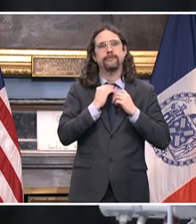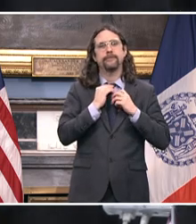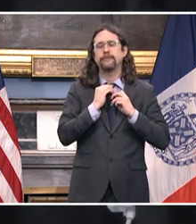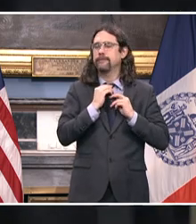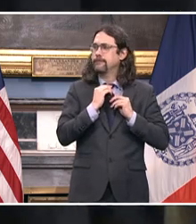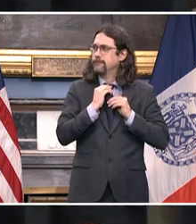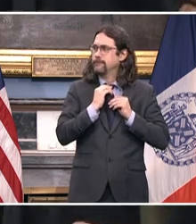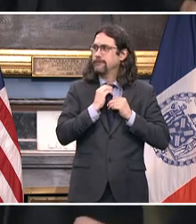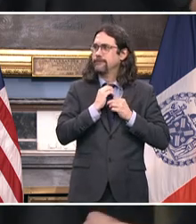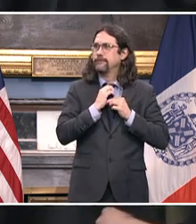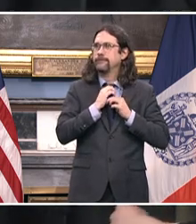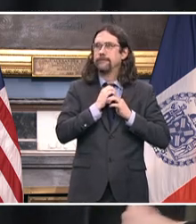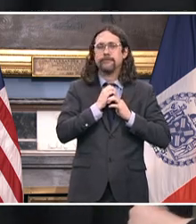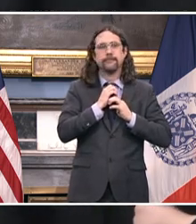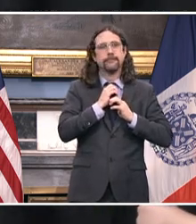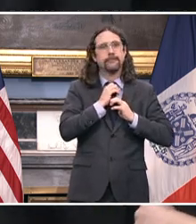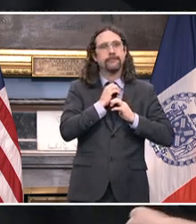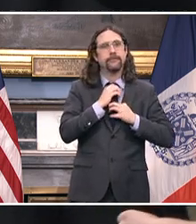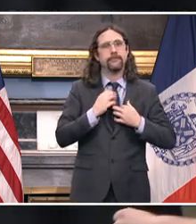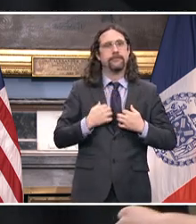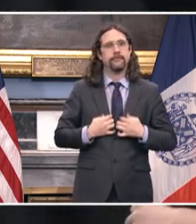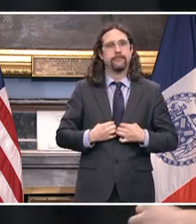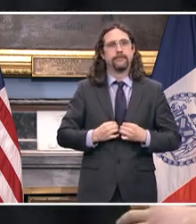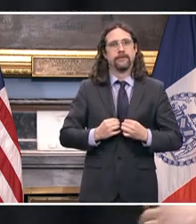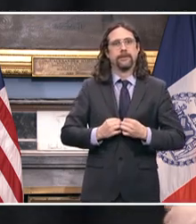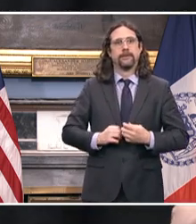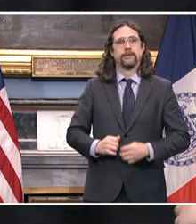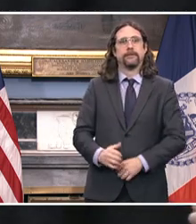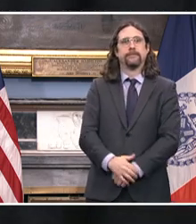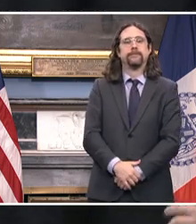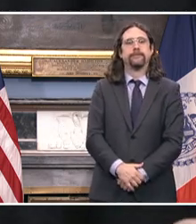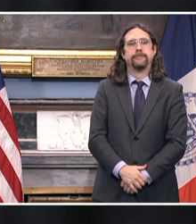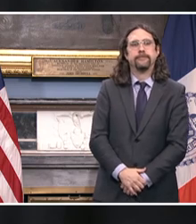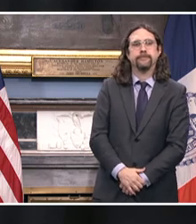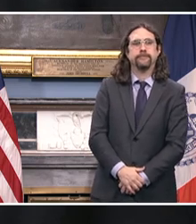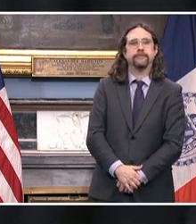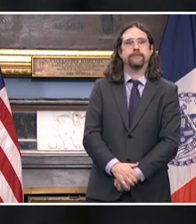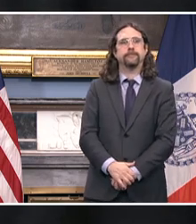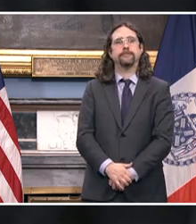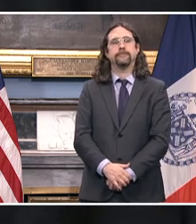Let me start by saying, obviously today on Good Friday,